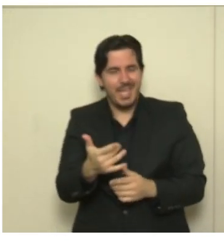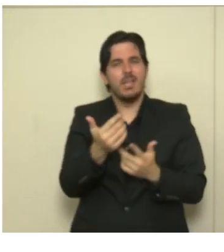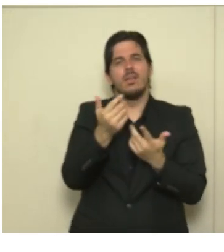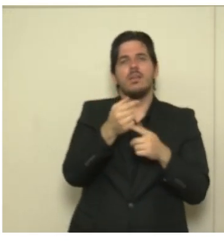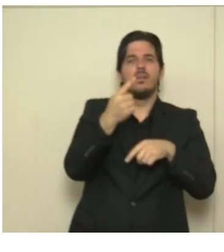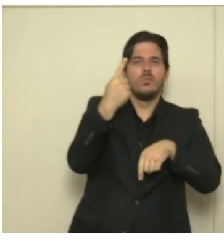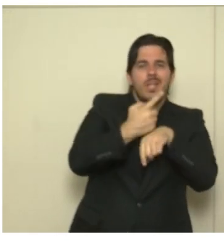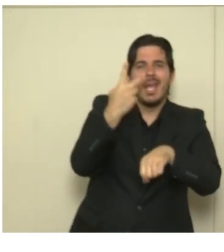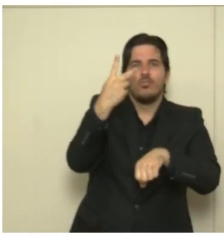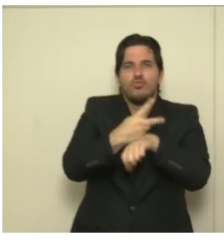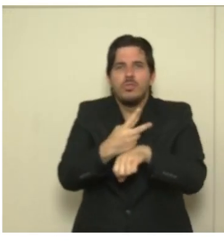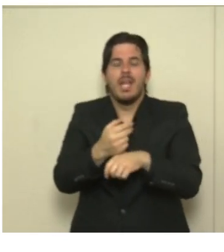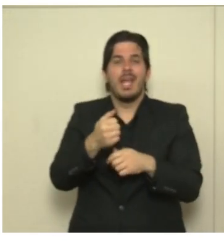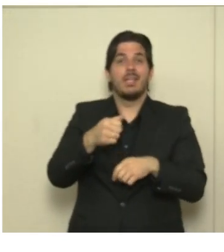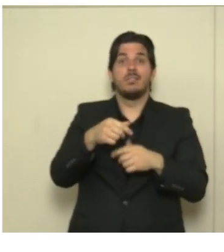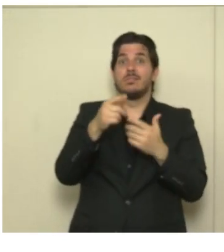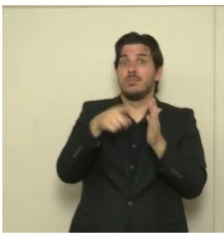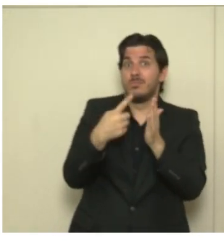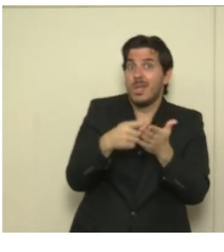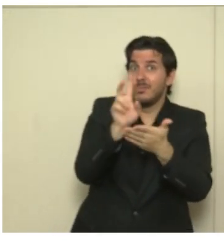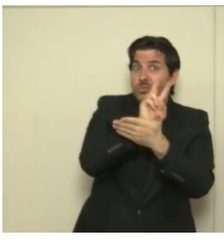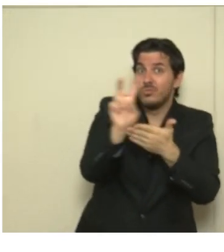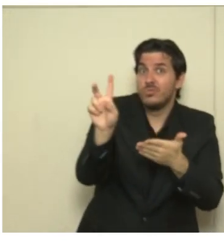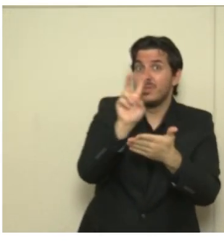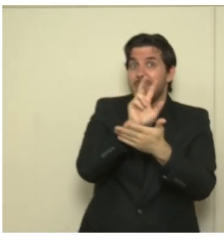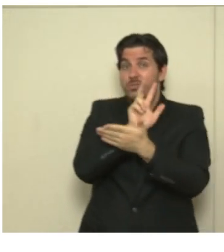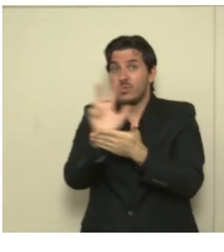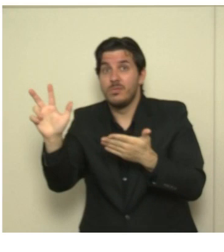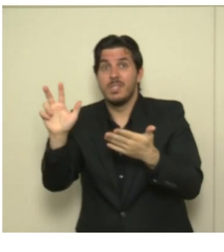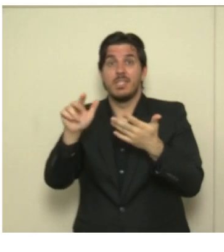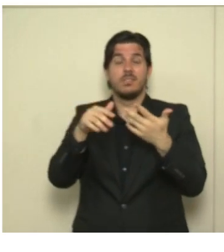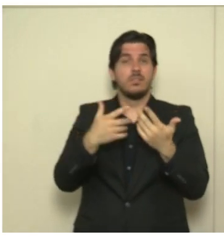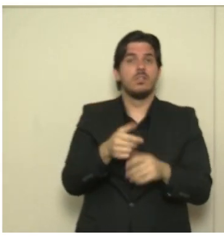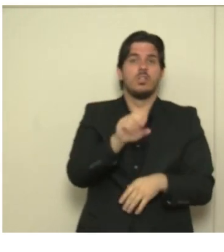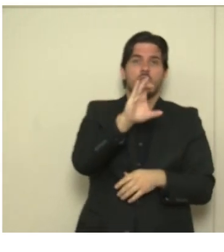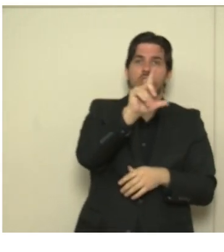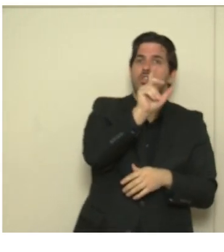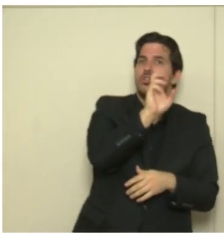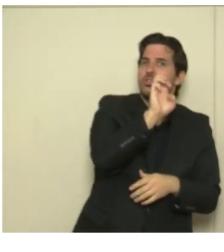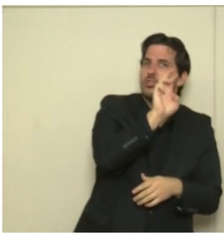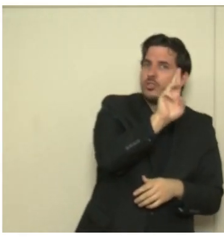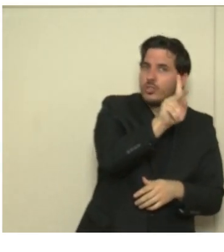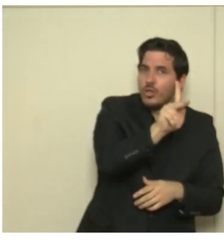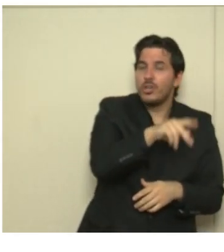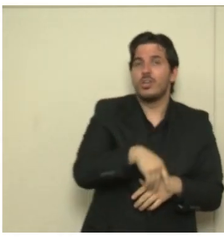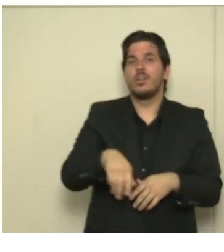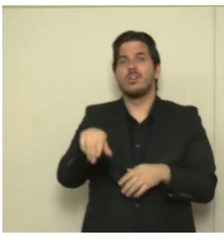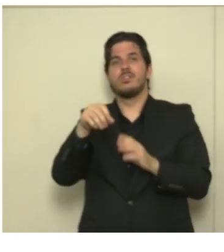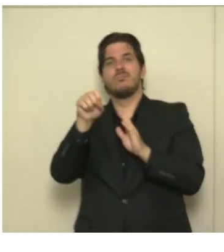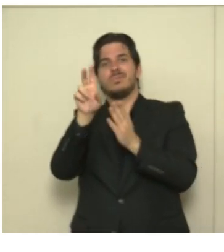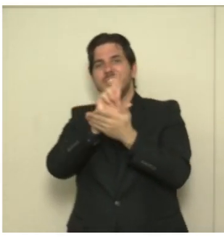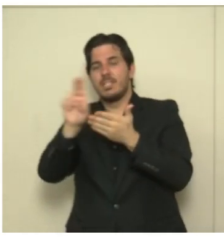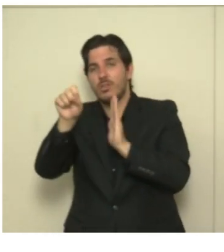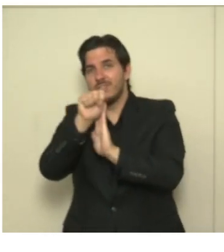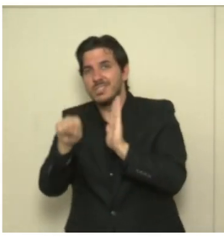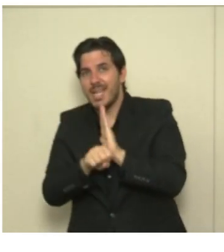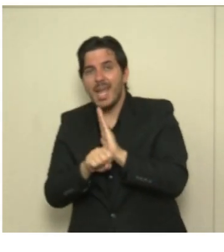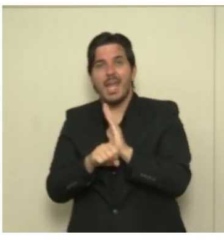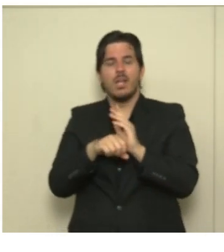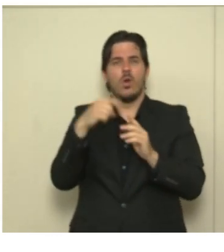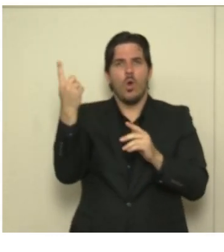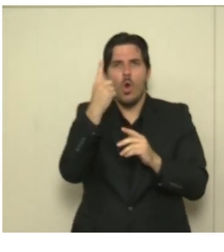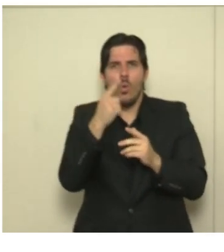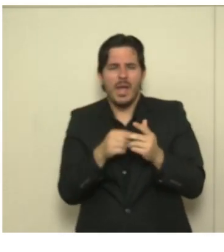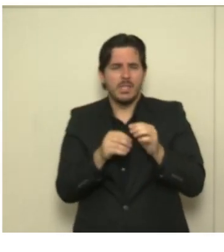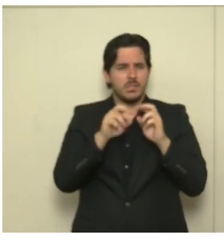and multi-week process where county clerks and the Secretary of State's office go through and triple check to make sure